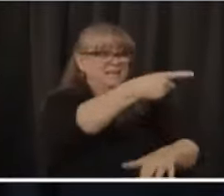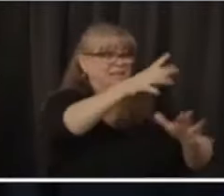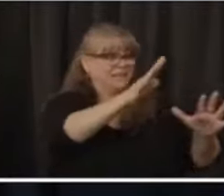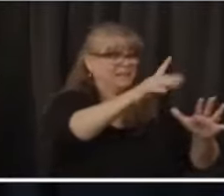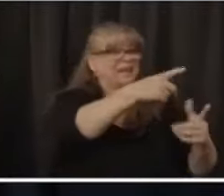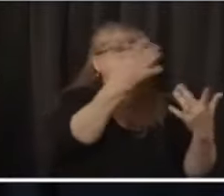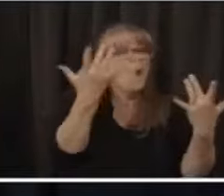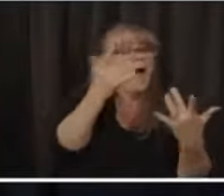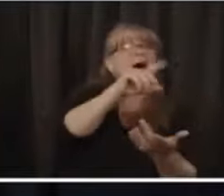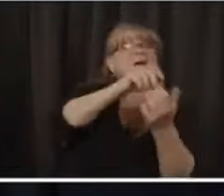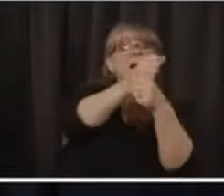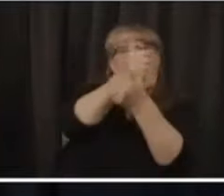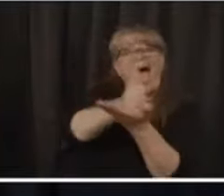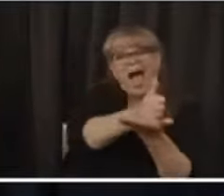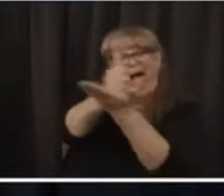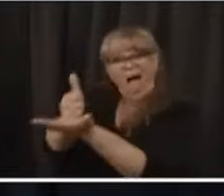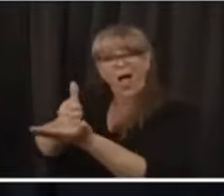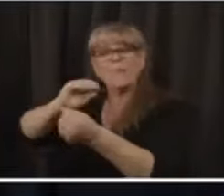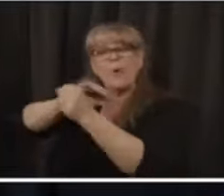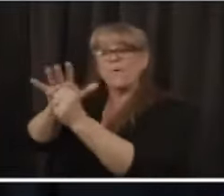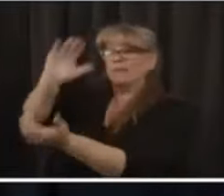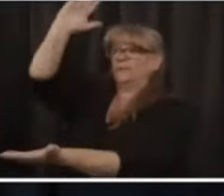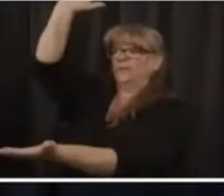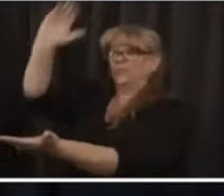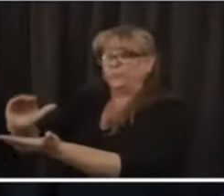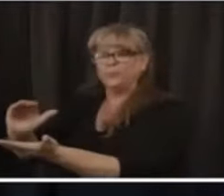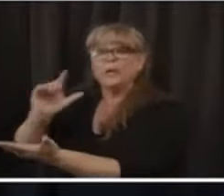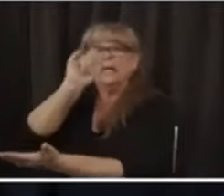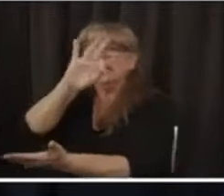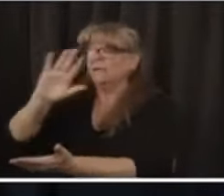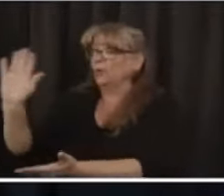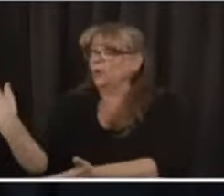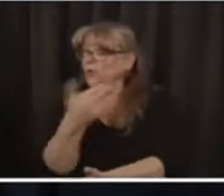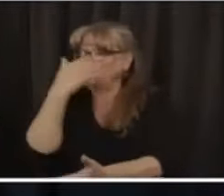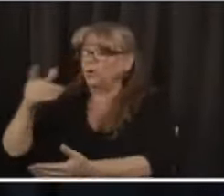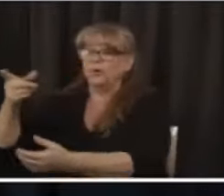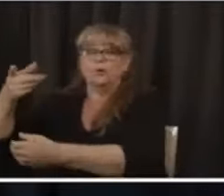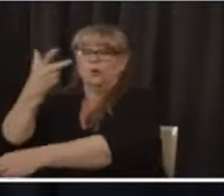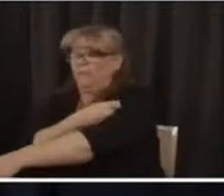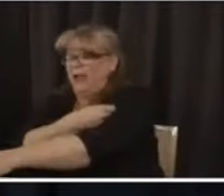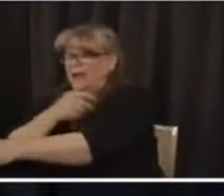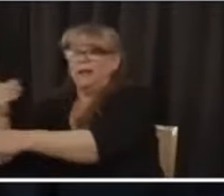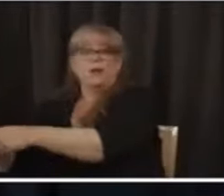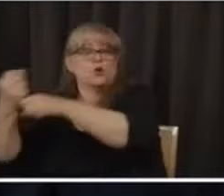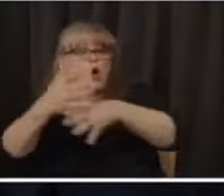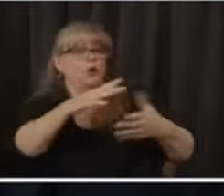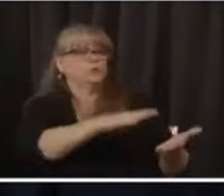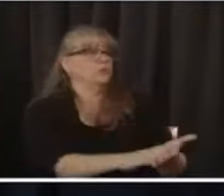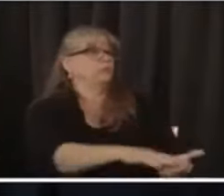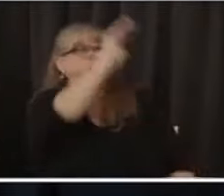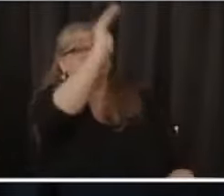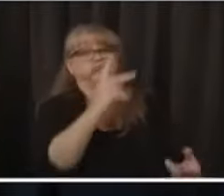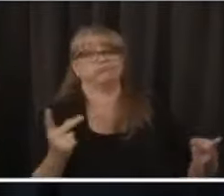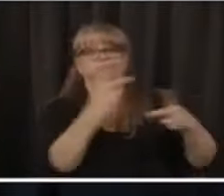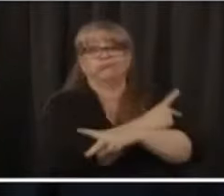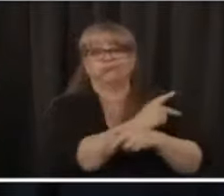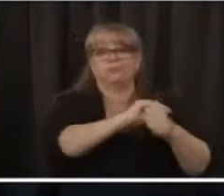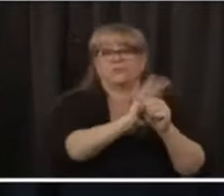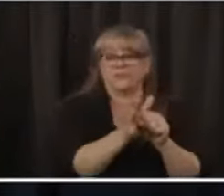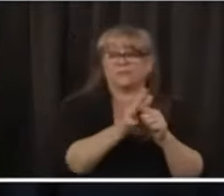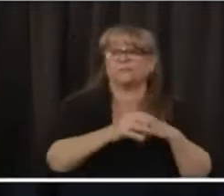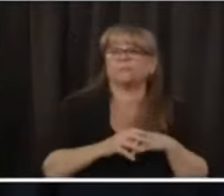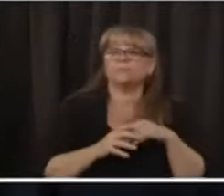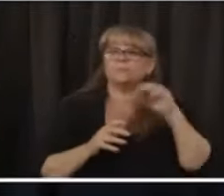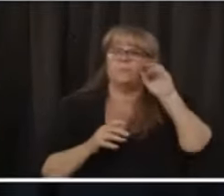lower vaccination rates. We're seeing a real tangible impact on the impact of, and